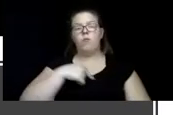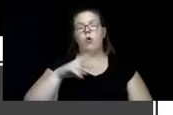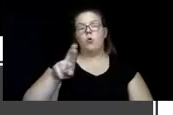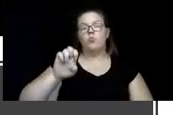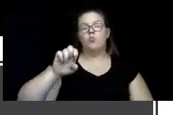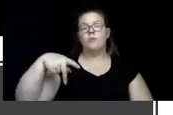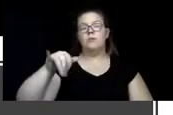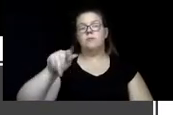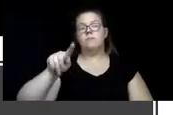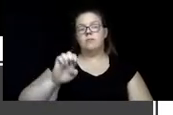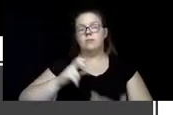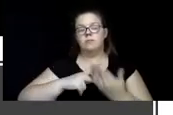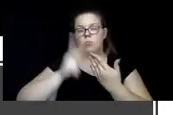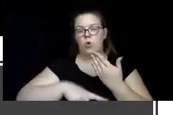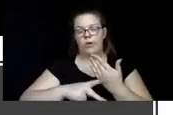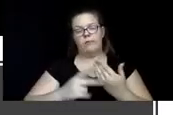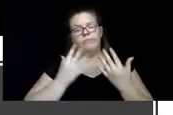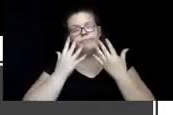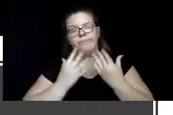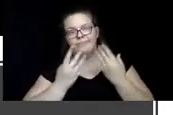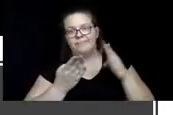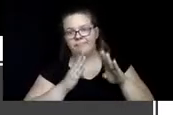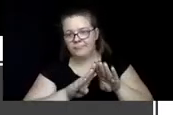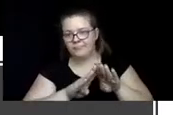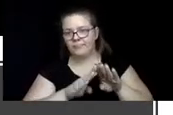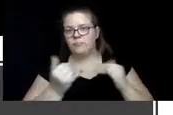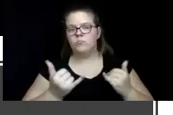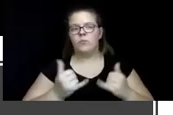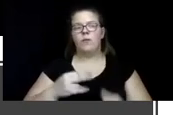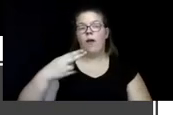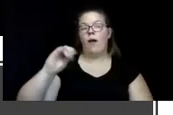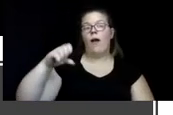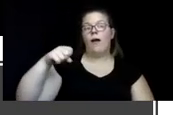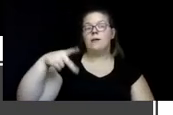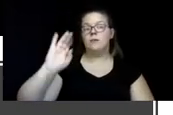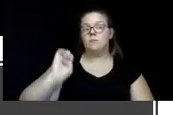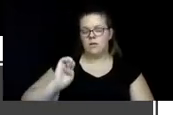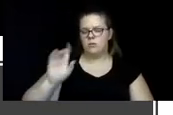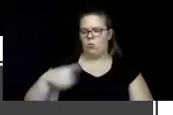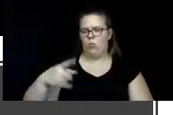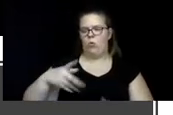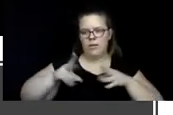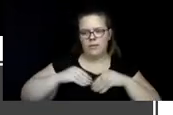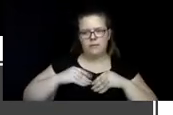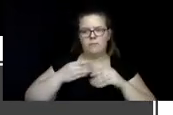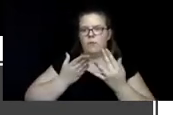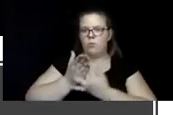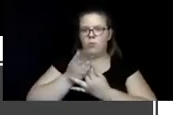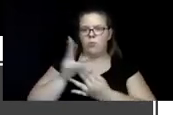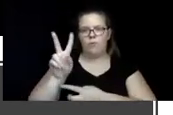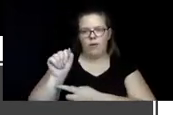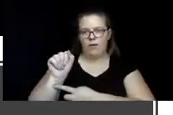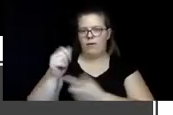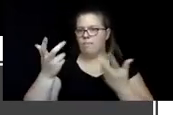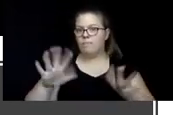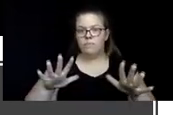essentially shut down, unfortunately. And hospice patients we're only taking from the VA.